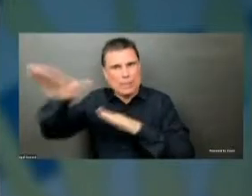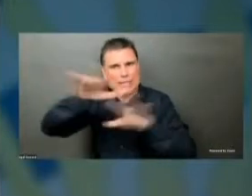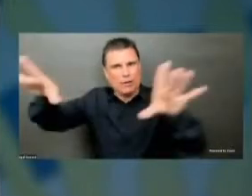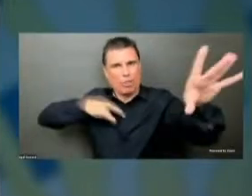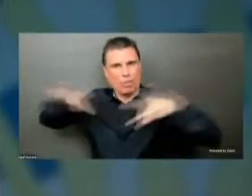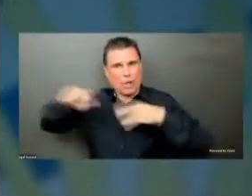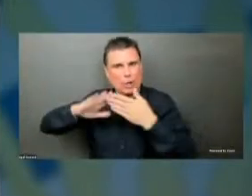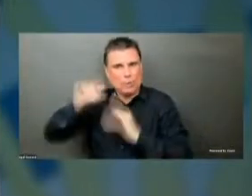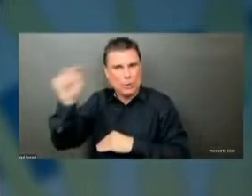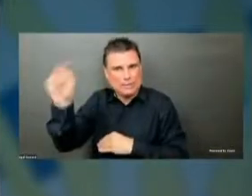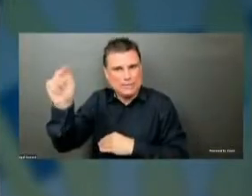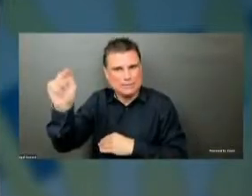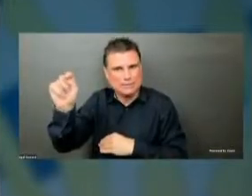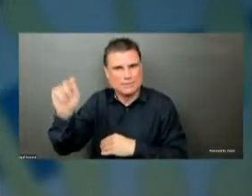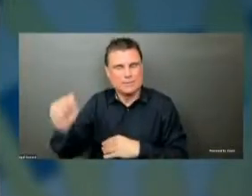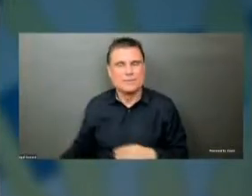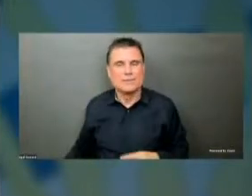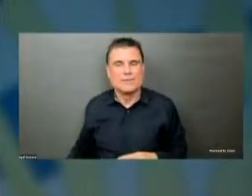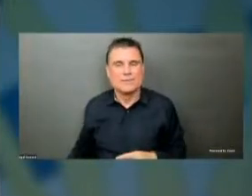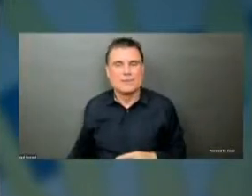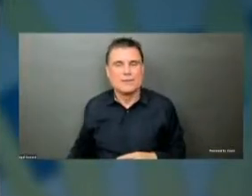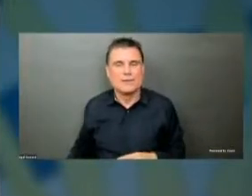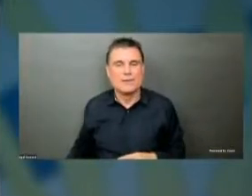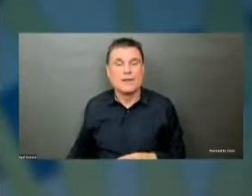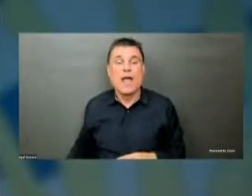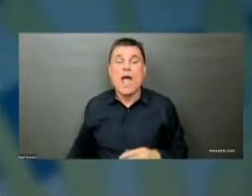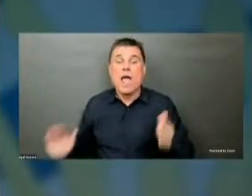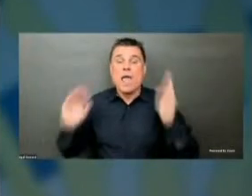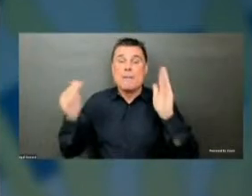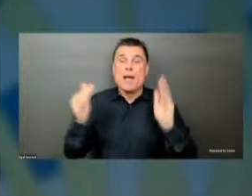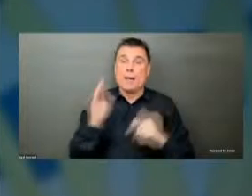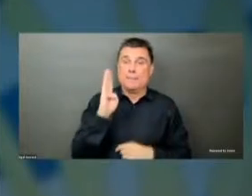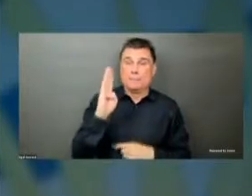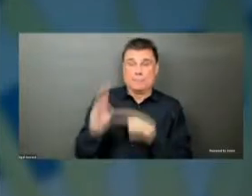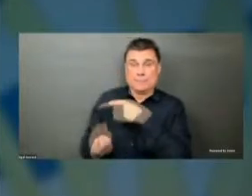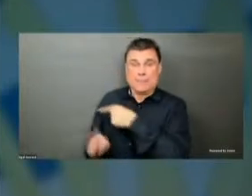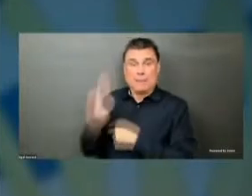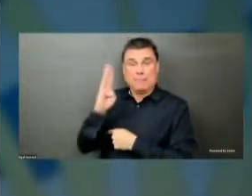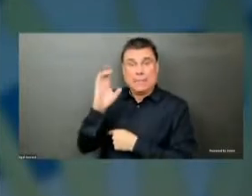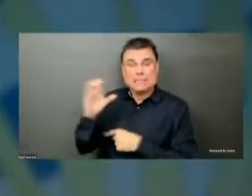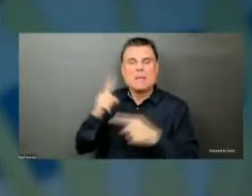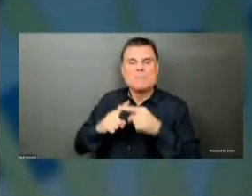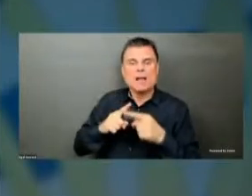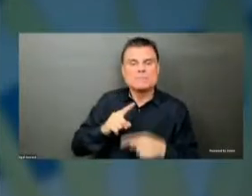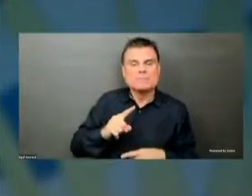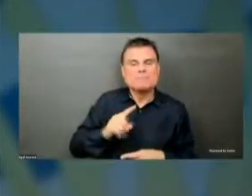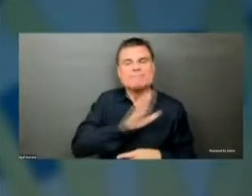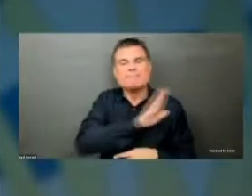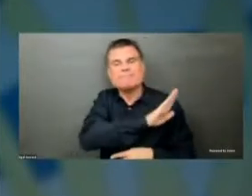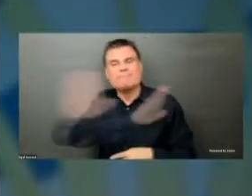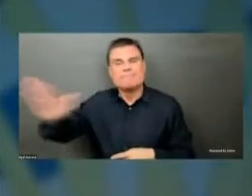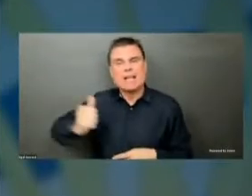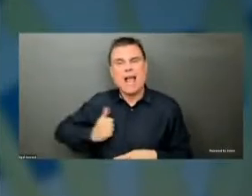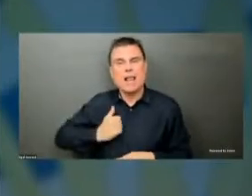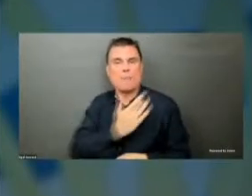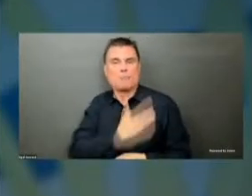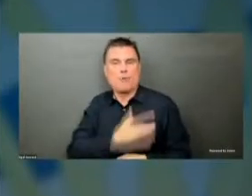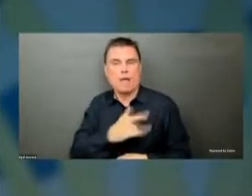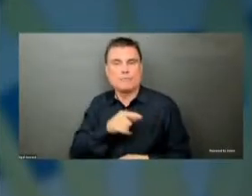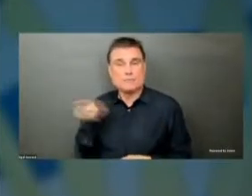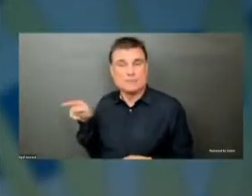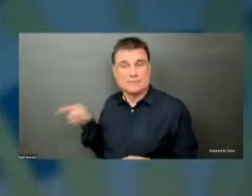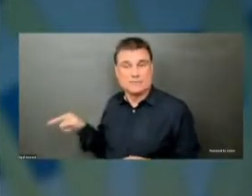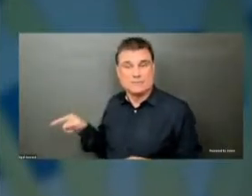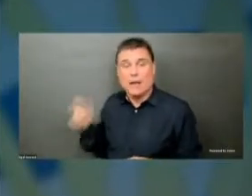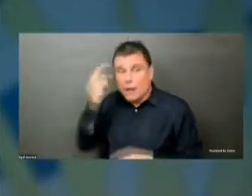British Columbia compared to other jurisdictions in Canada, and this is the death rates that we've been seeing in British Columbia